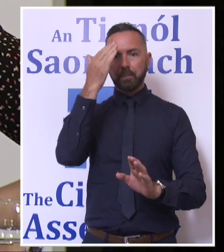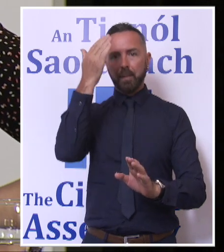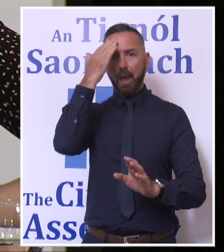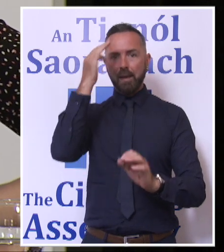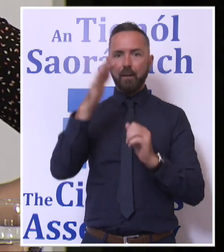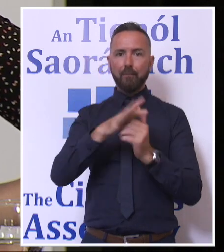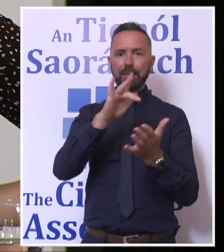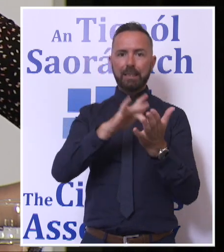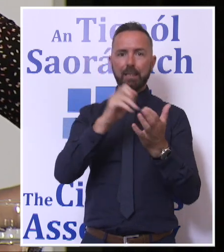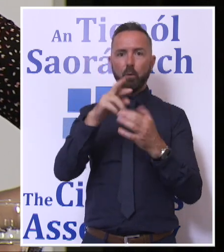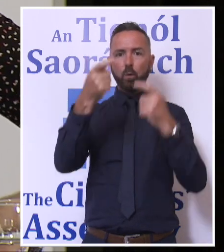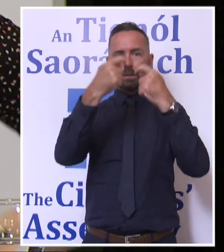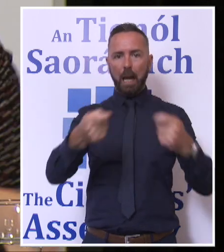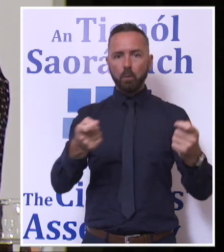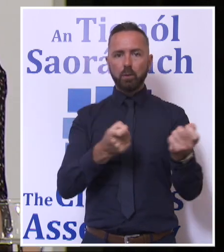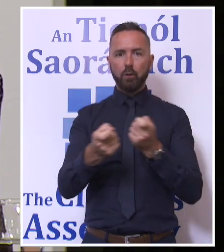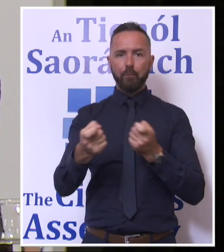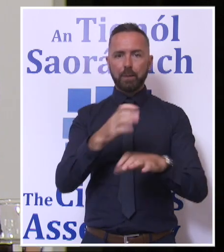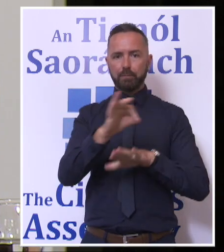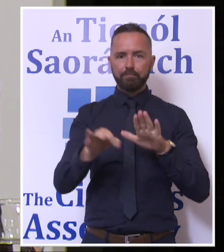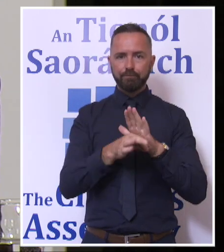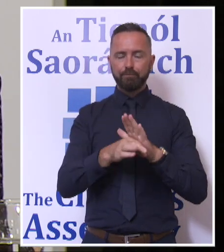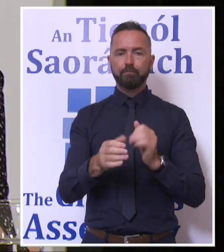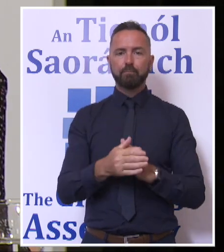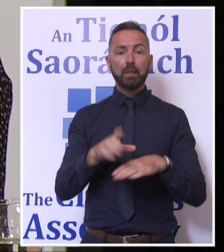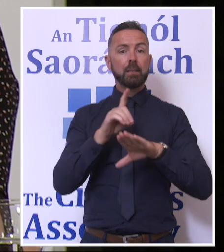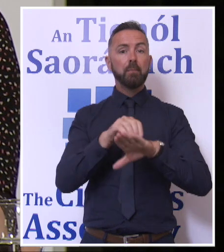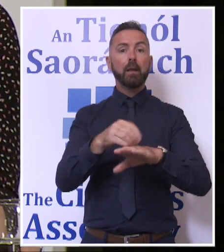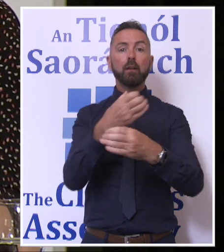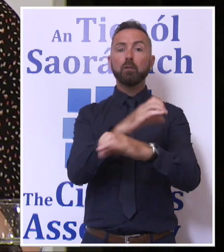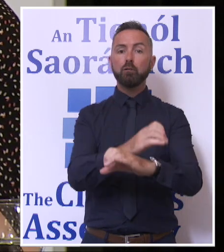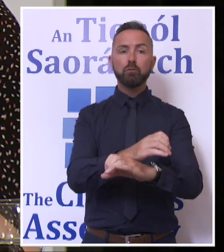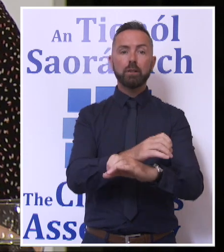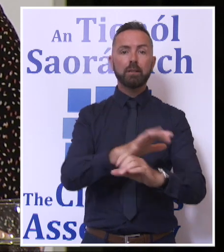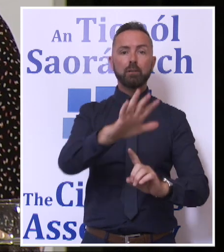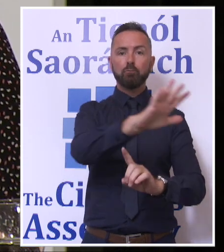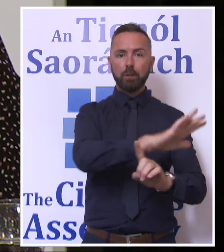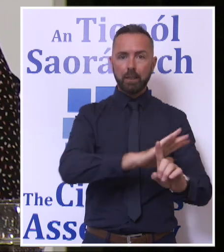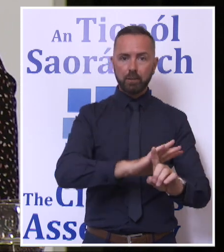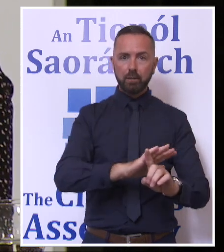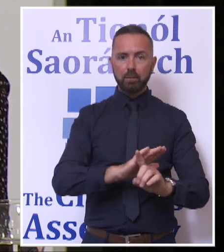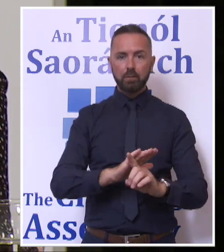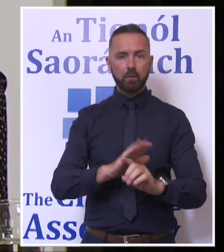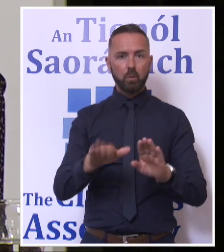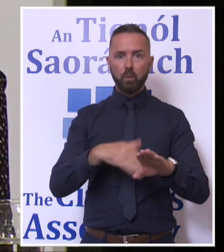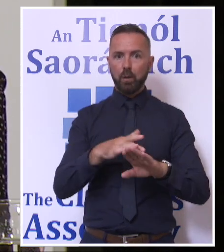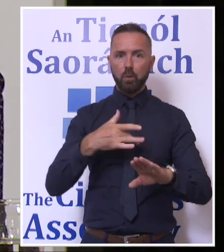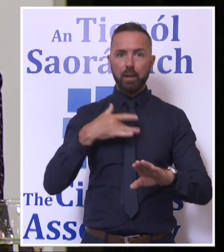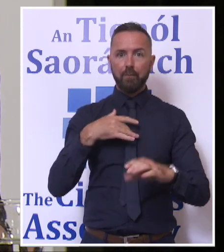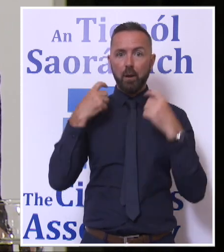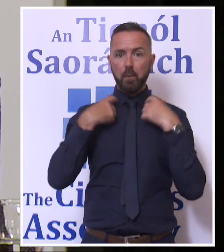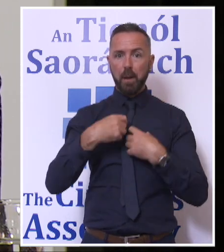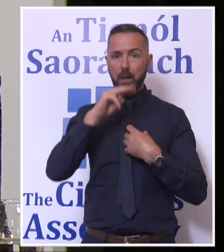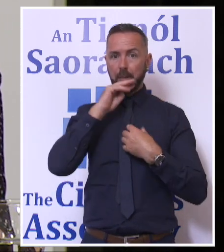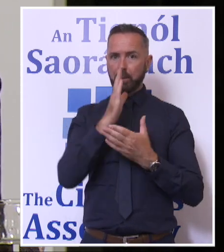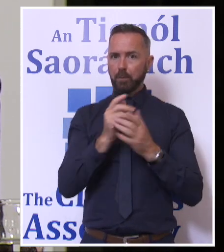town government. So depending on the country, the state, the region, the locality you're in, mayor will mean very